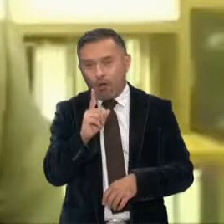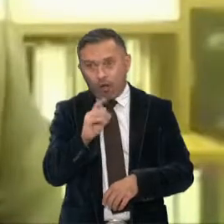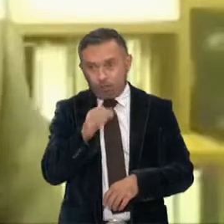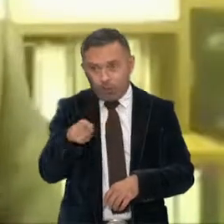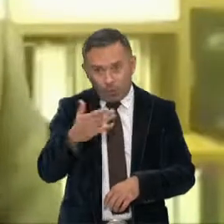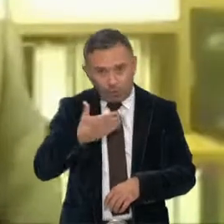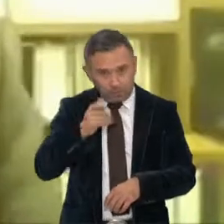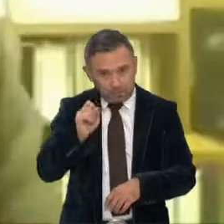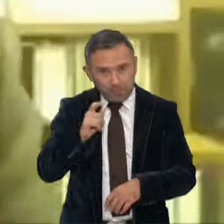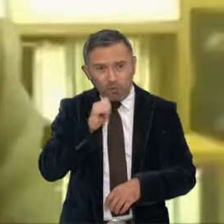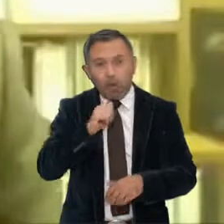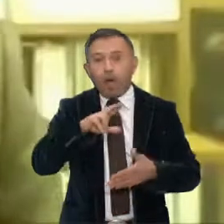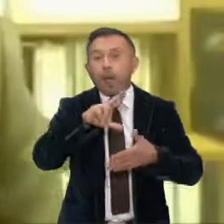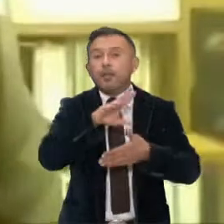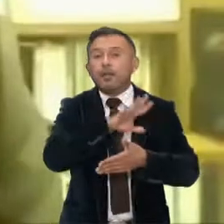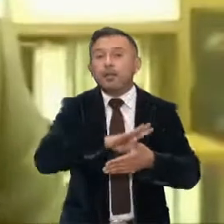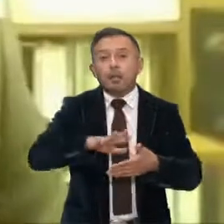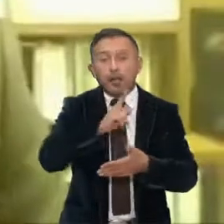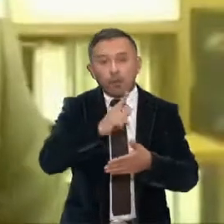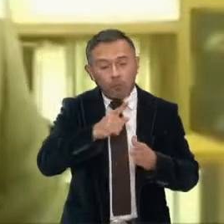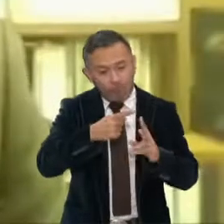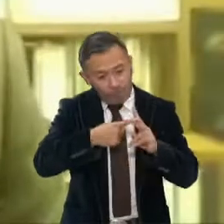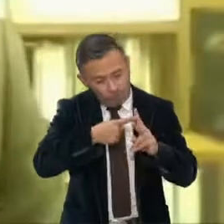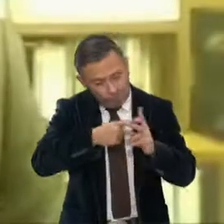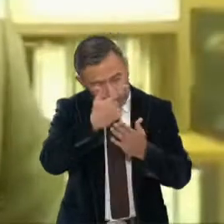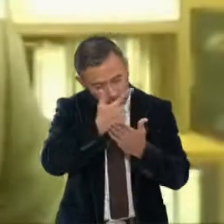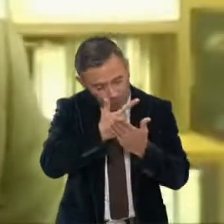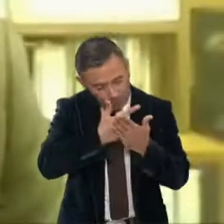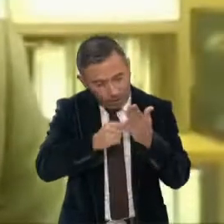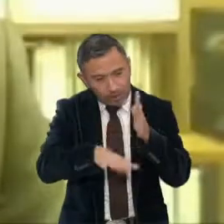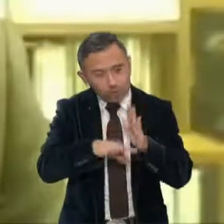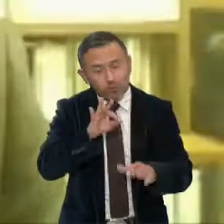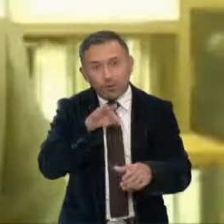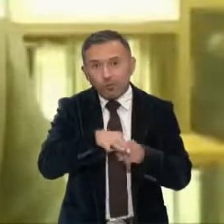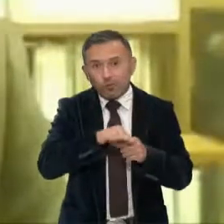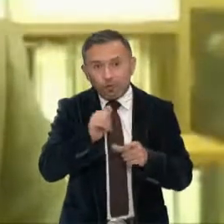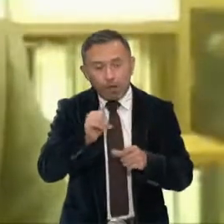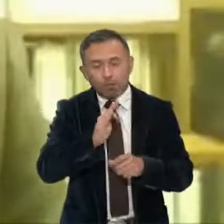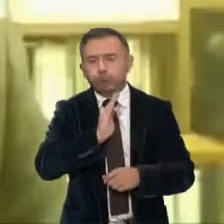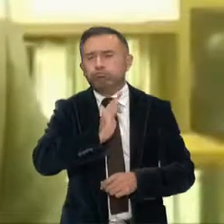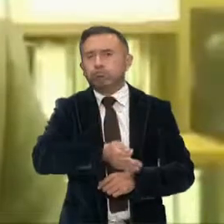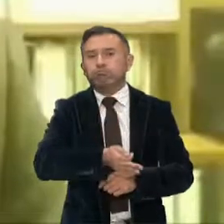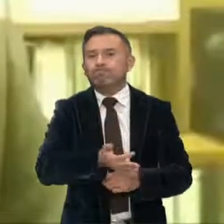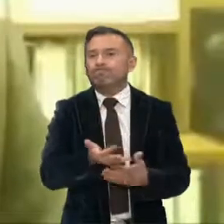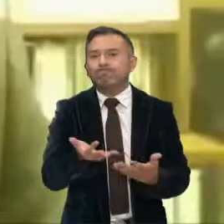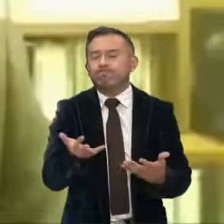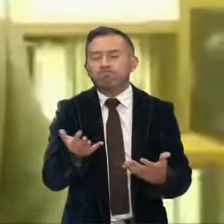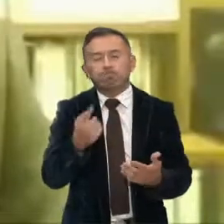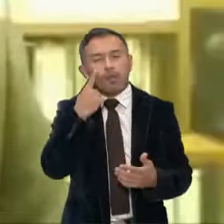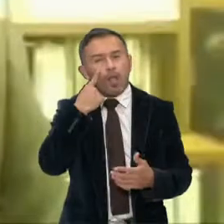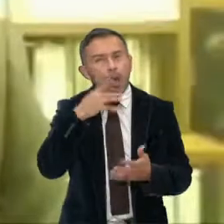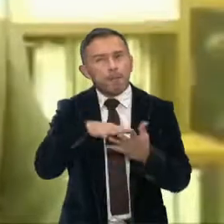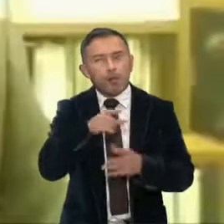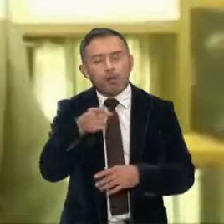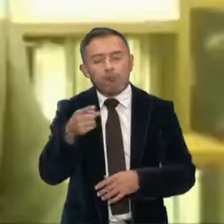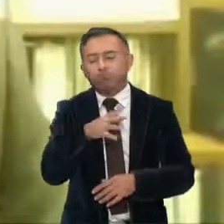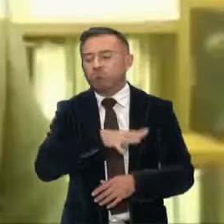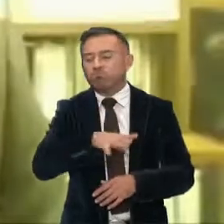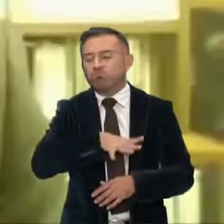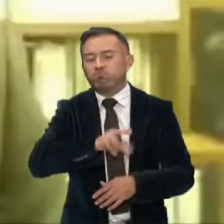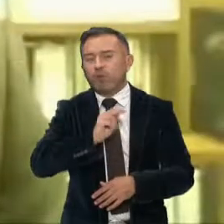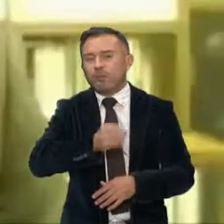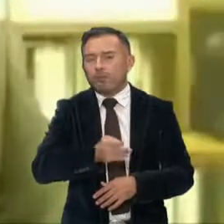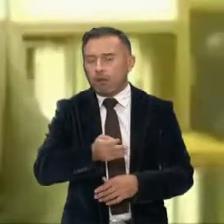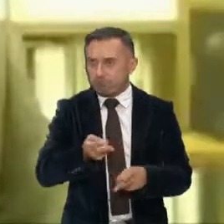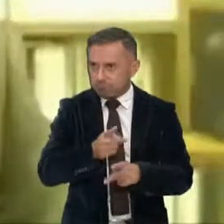elections in Latin America that the other candidates acknowledge the electoral results. Also,